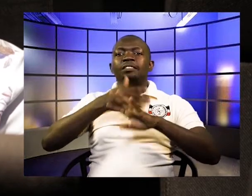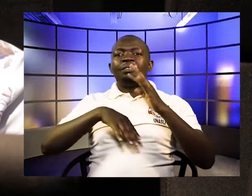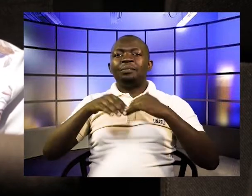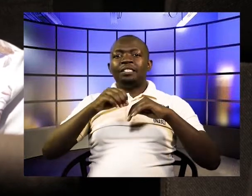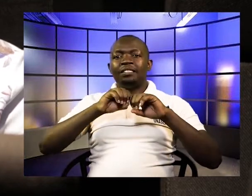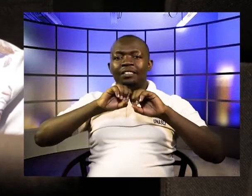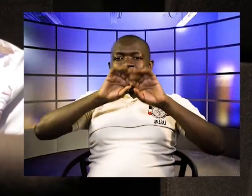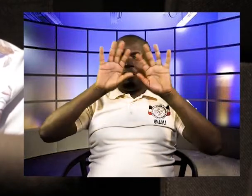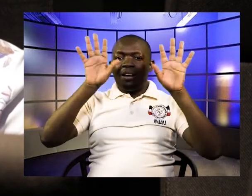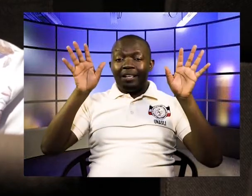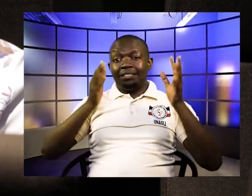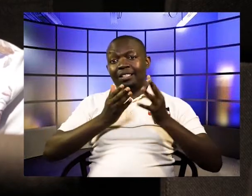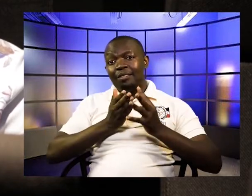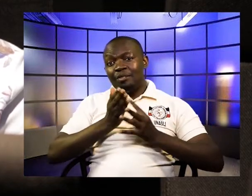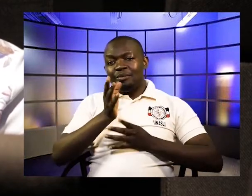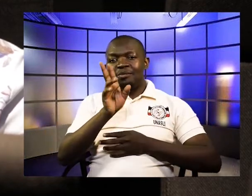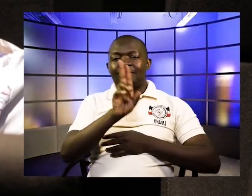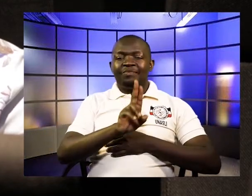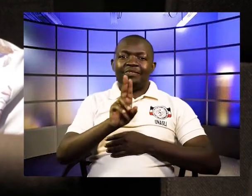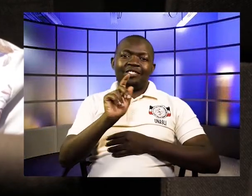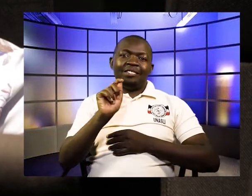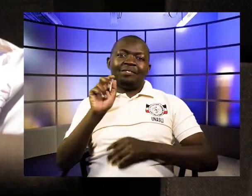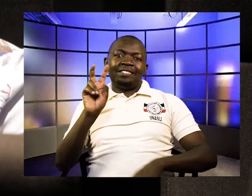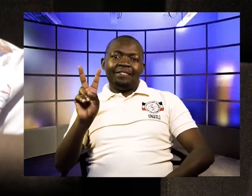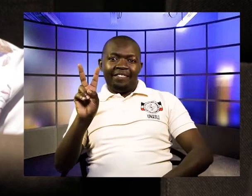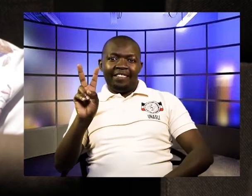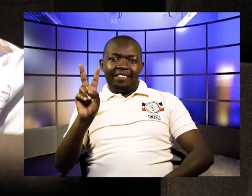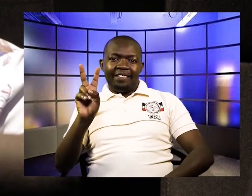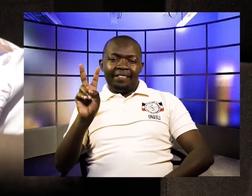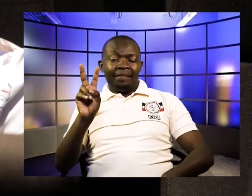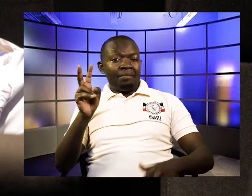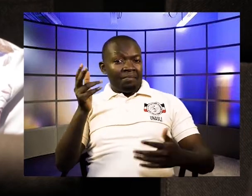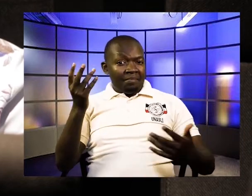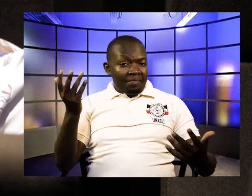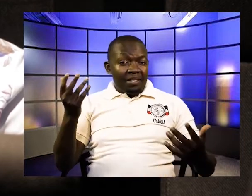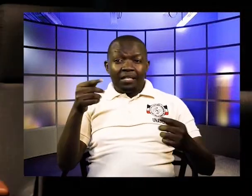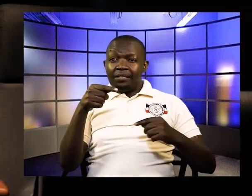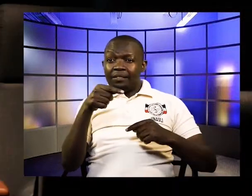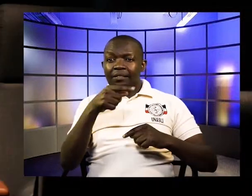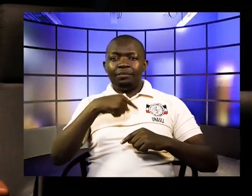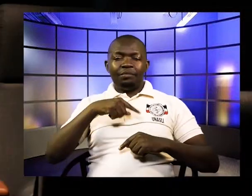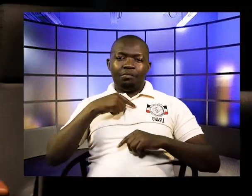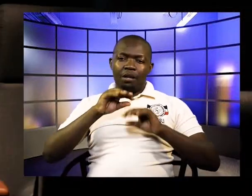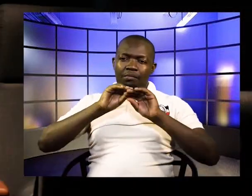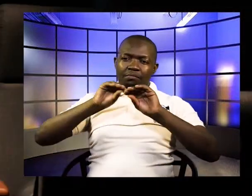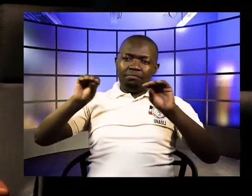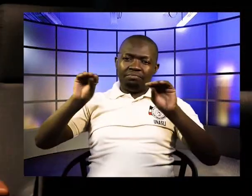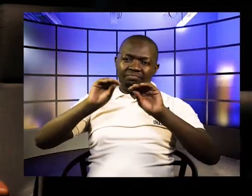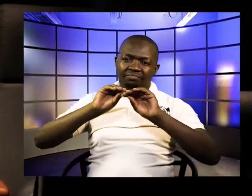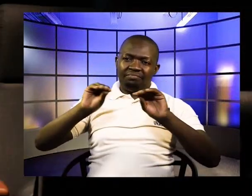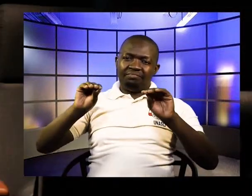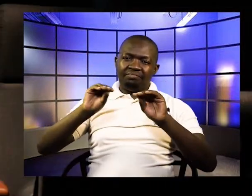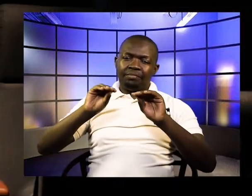awareness through using TV. And in this, we want to educate the entire